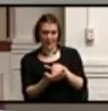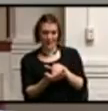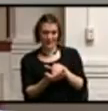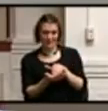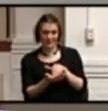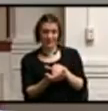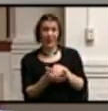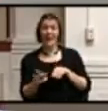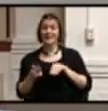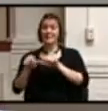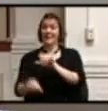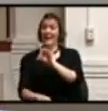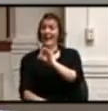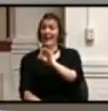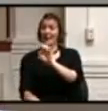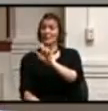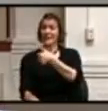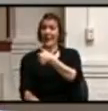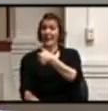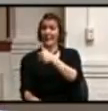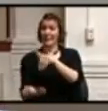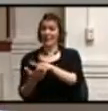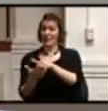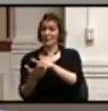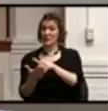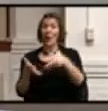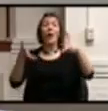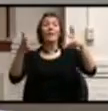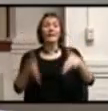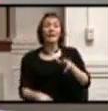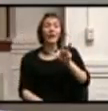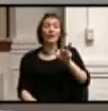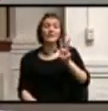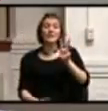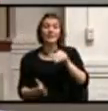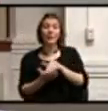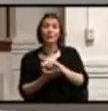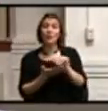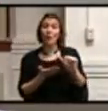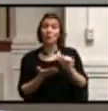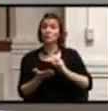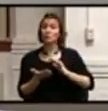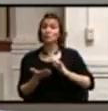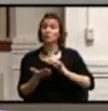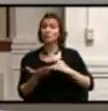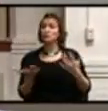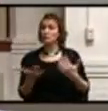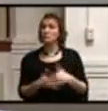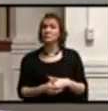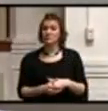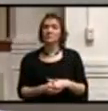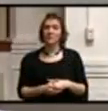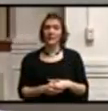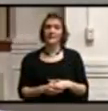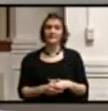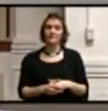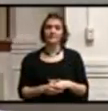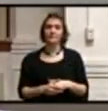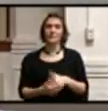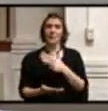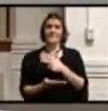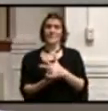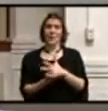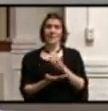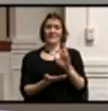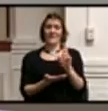$846,000 and expenditures of $810,000, producing a surplus of $36,000. So our parking